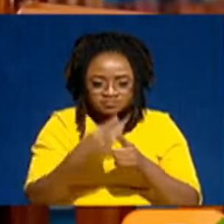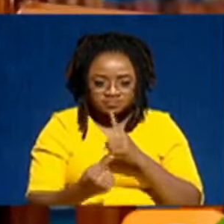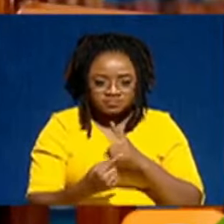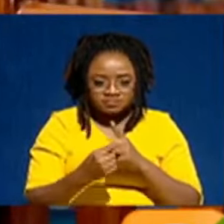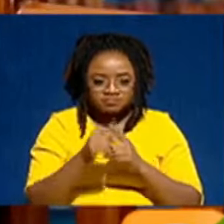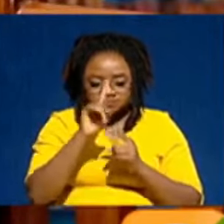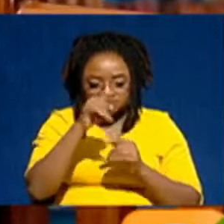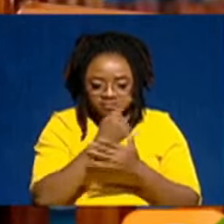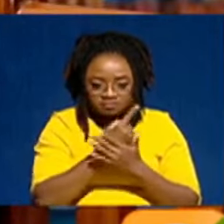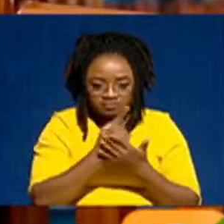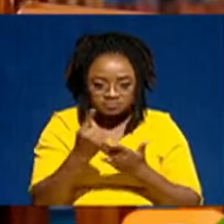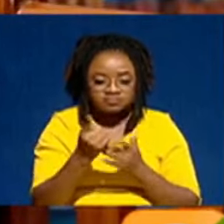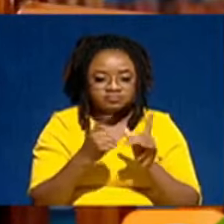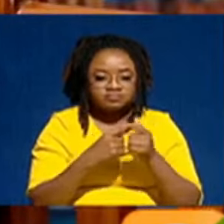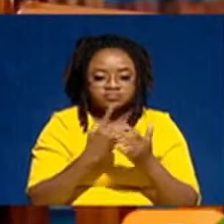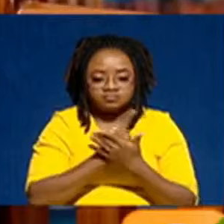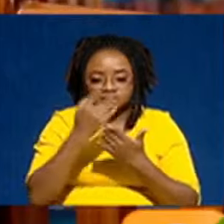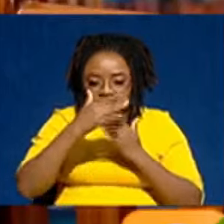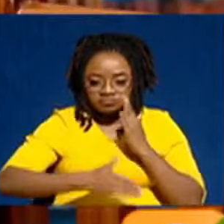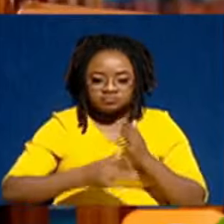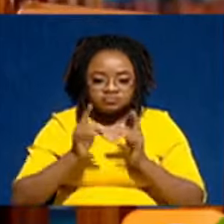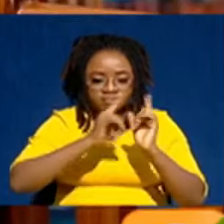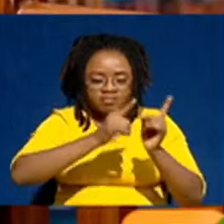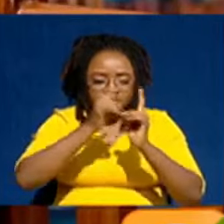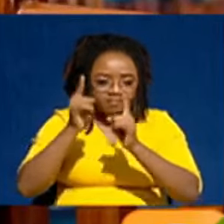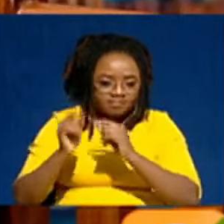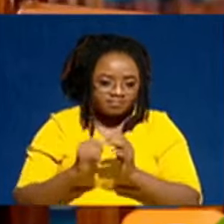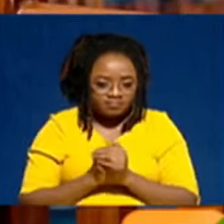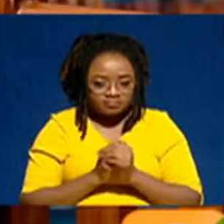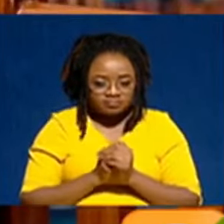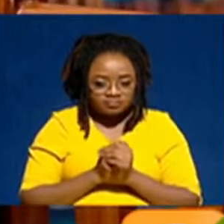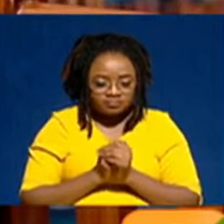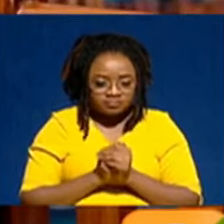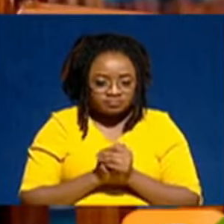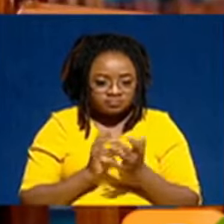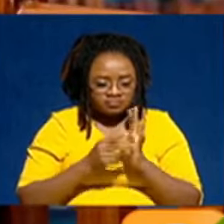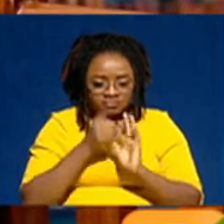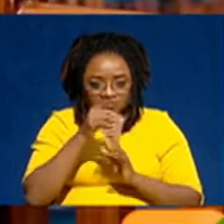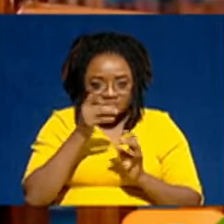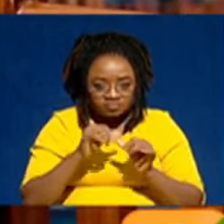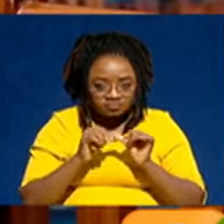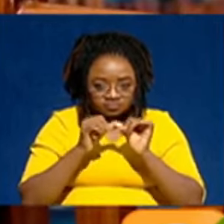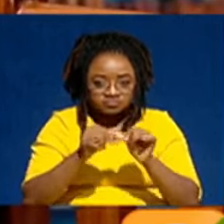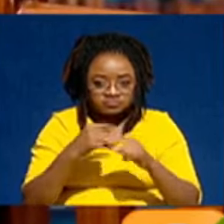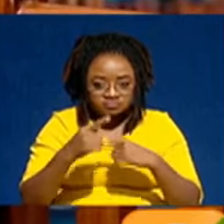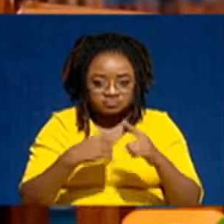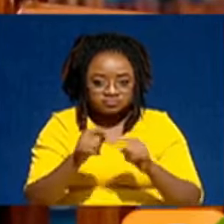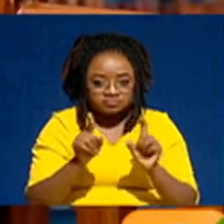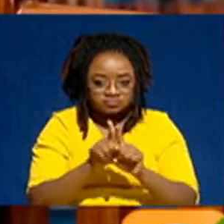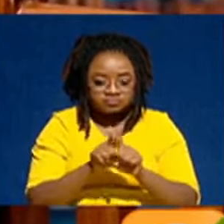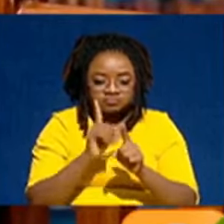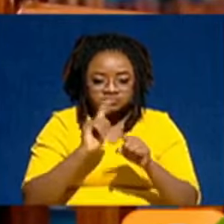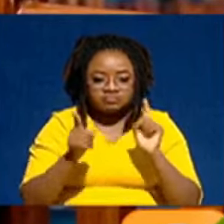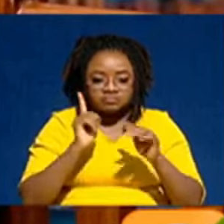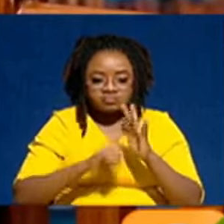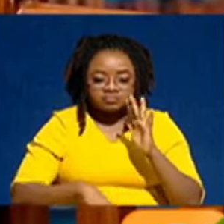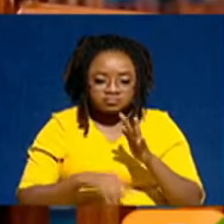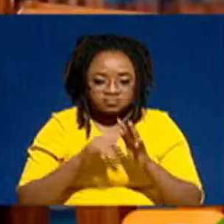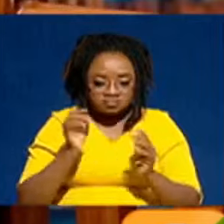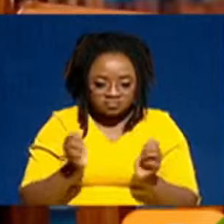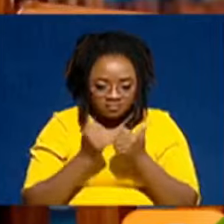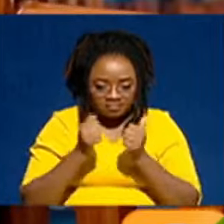out doing other activities, in other areas. And so we will continuously see that happening. What has also happened is that more and more people